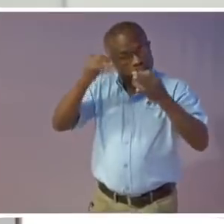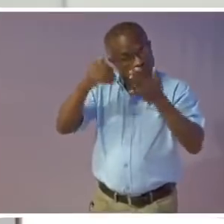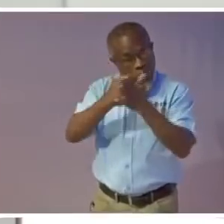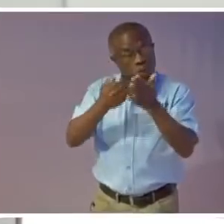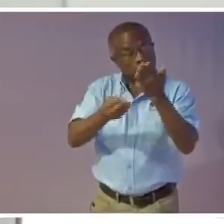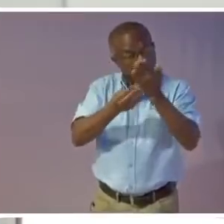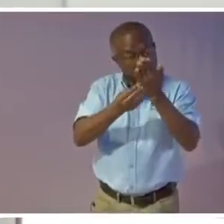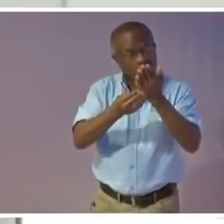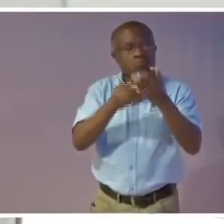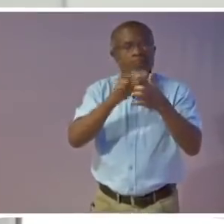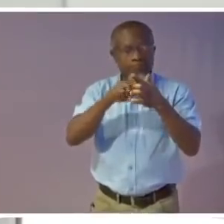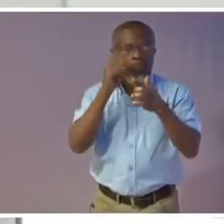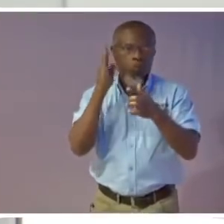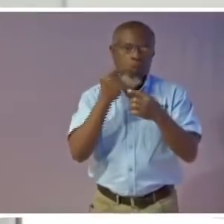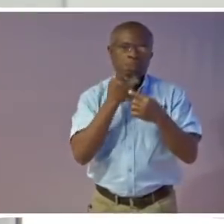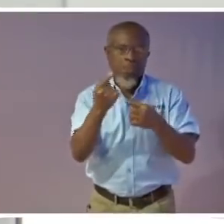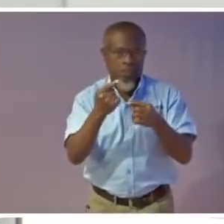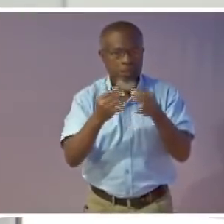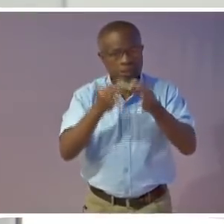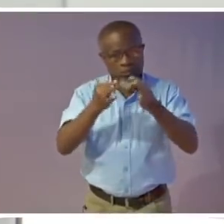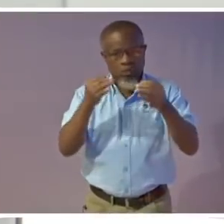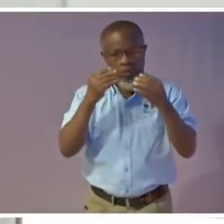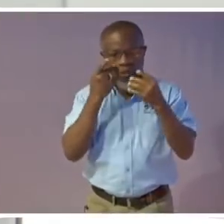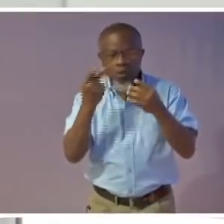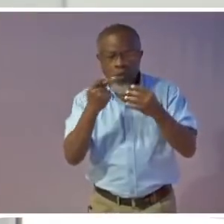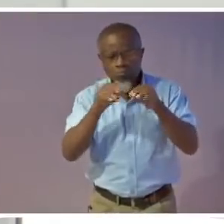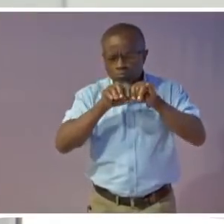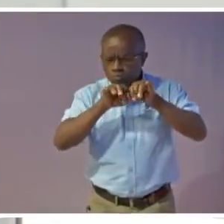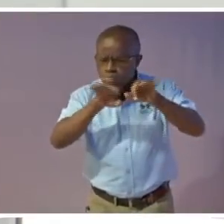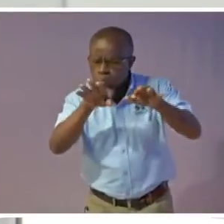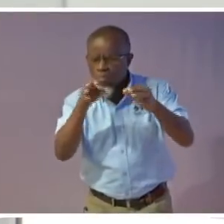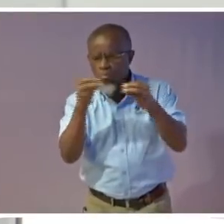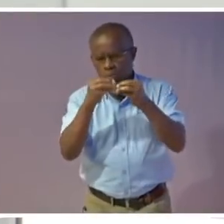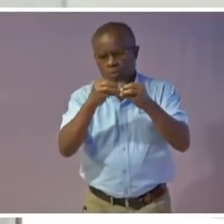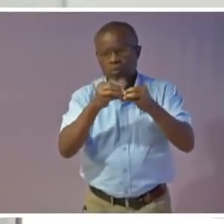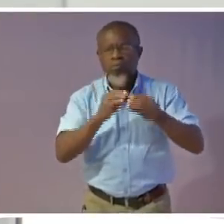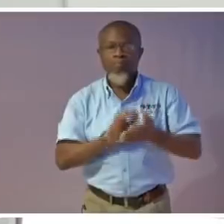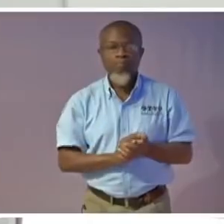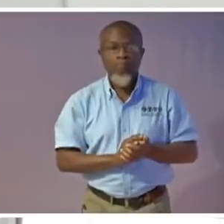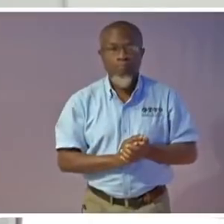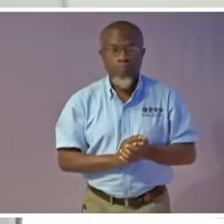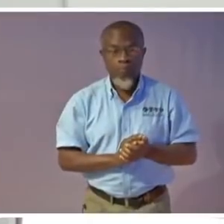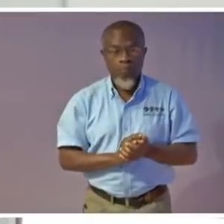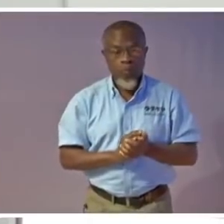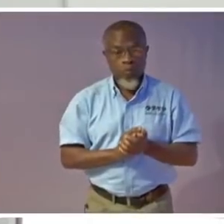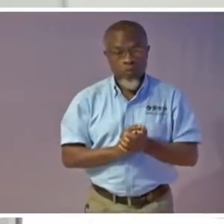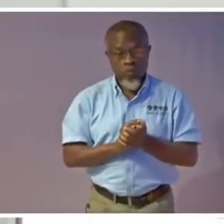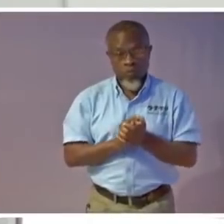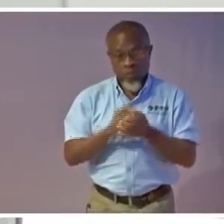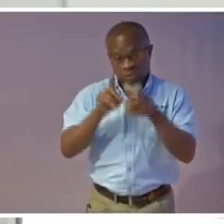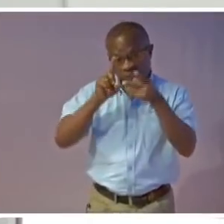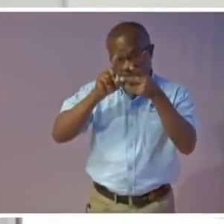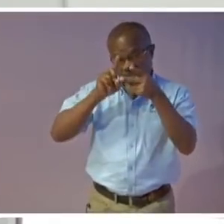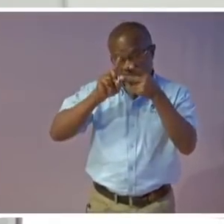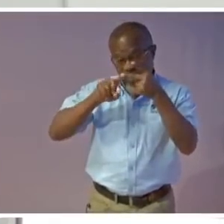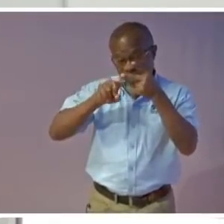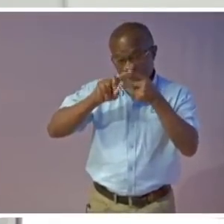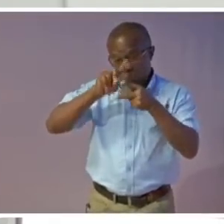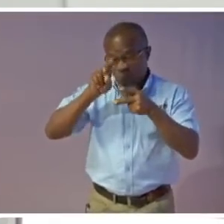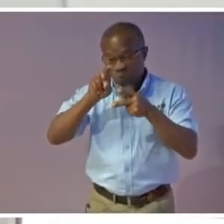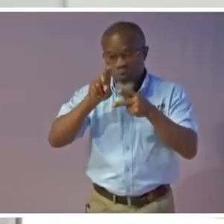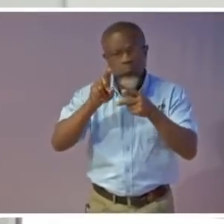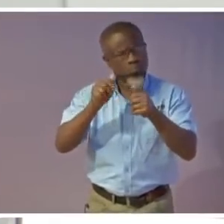additional cases or spread. Your second question is very important and key. And yes,